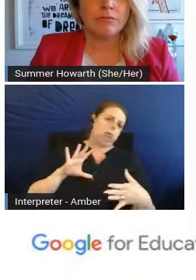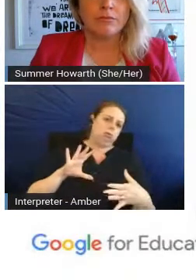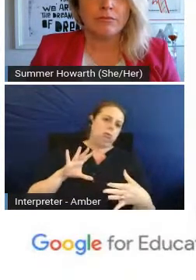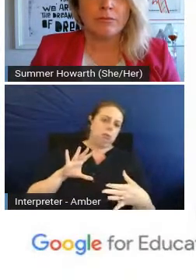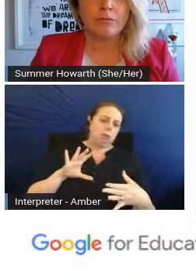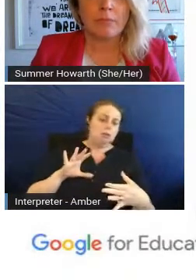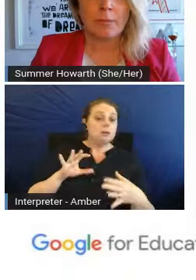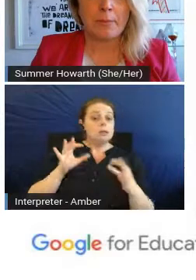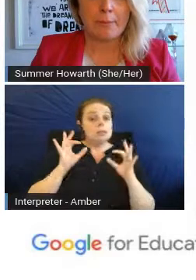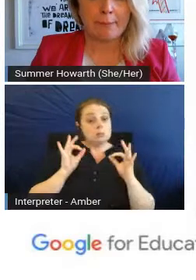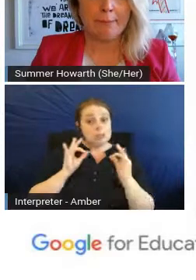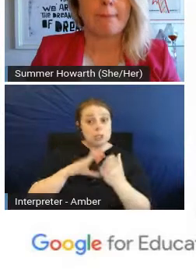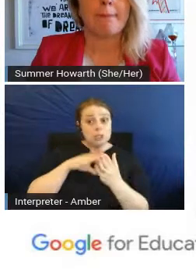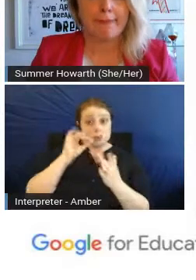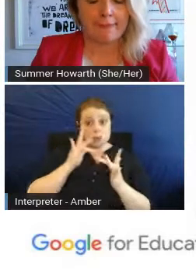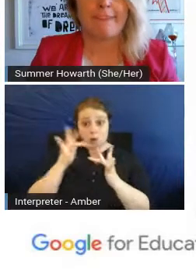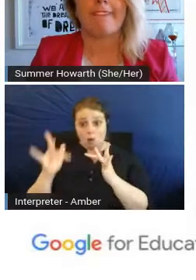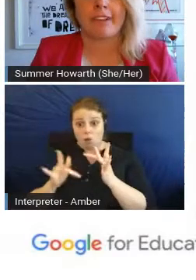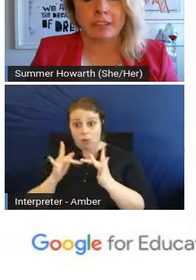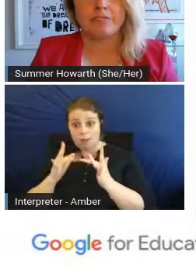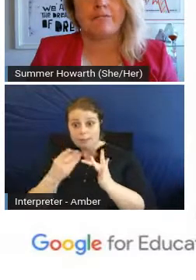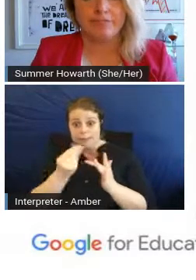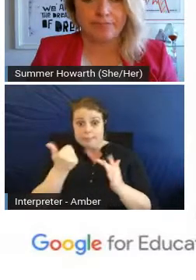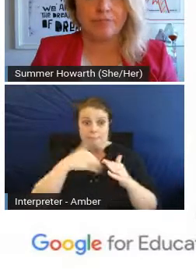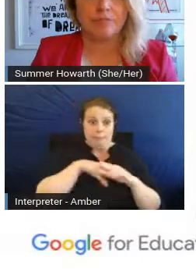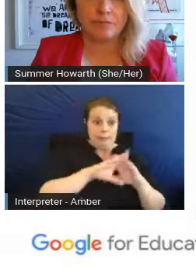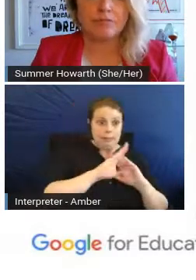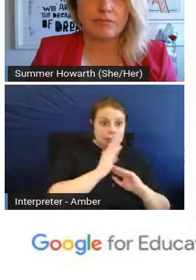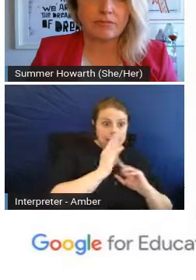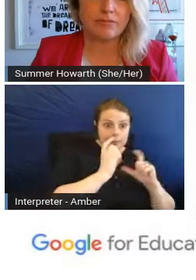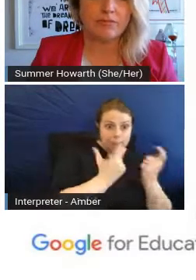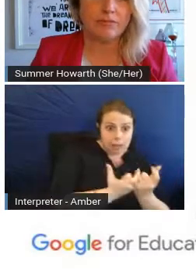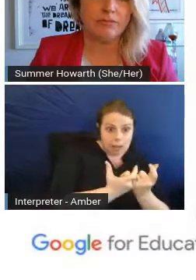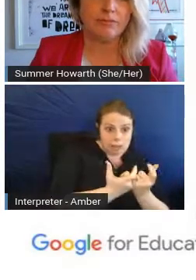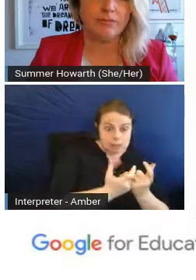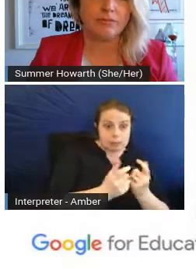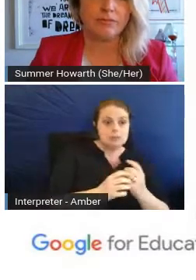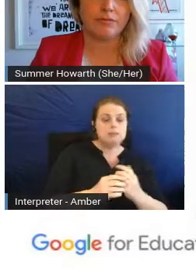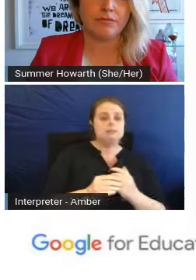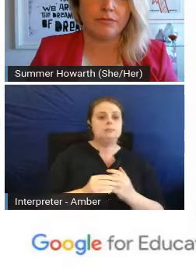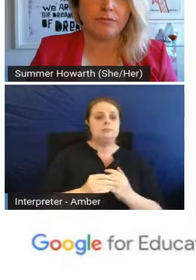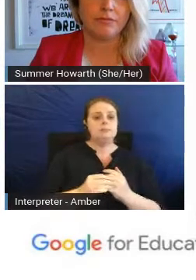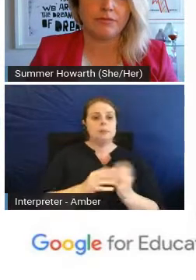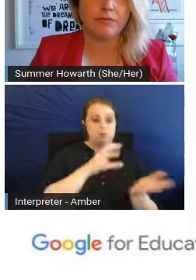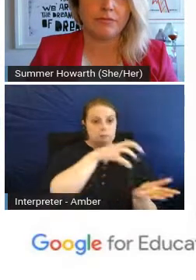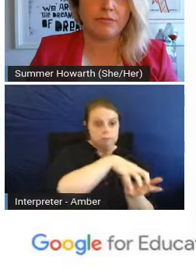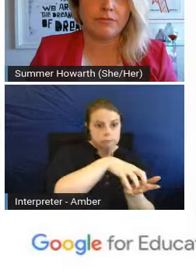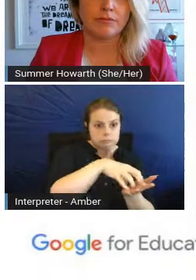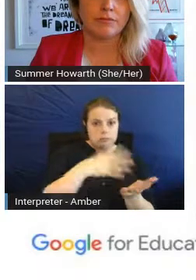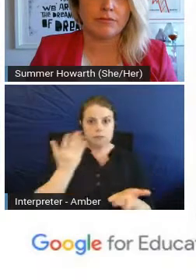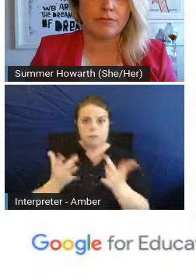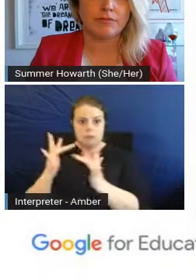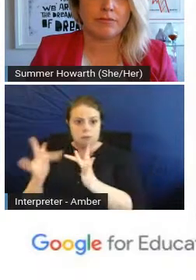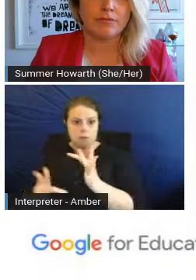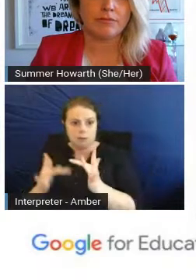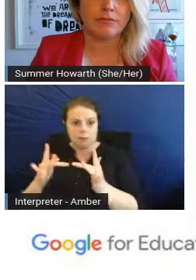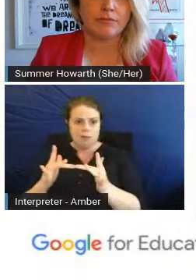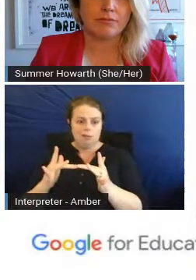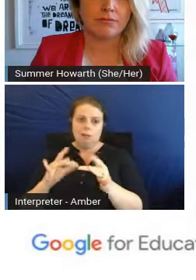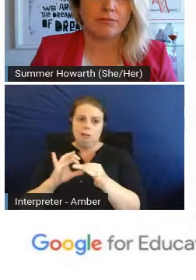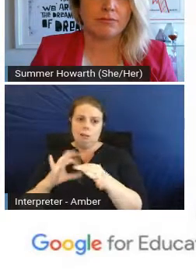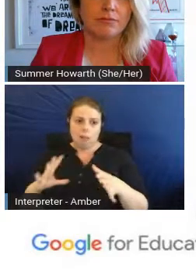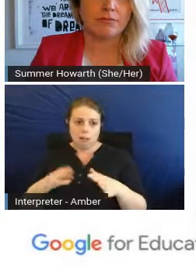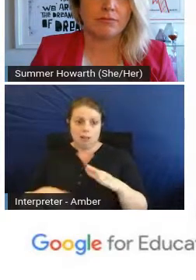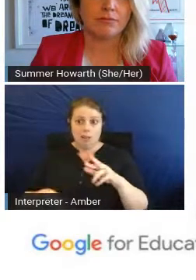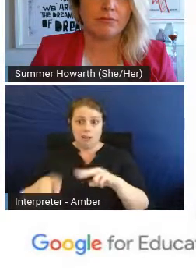online and potentially students in school or in situ, so like that whole disengagement. And if you've got everyone online,